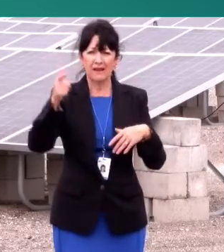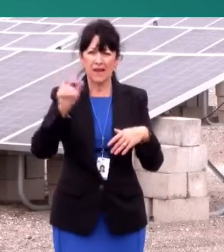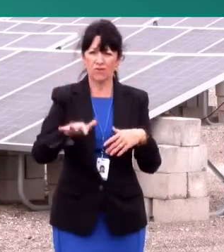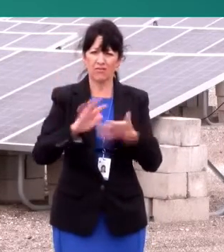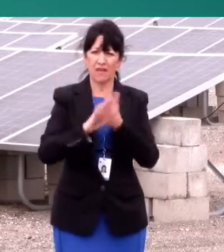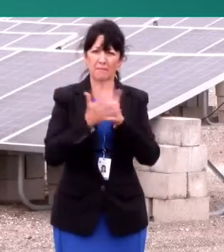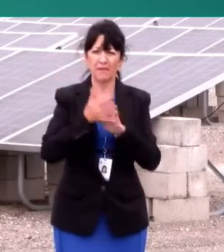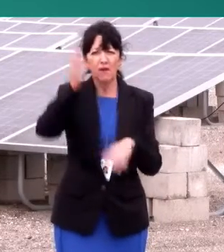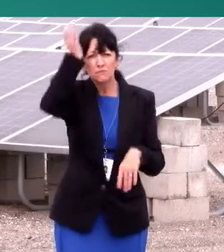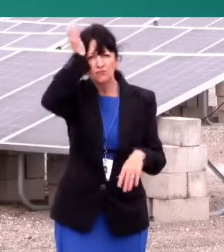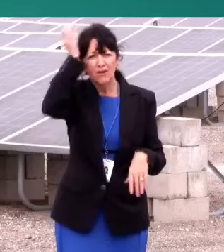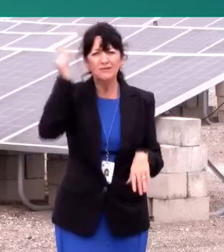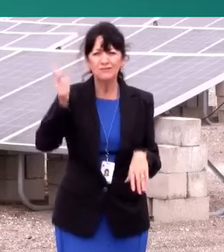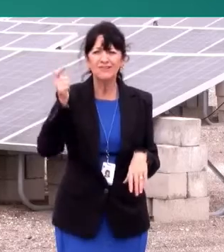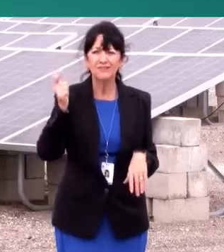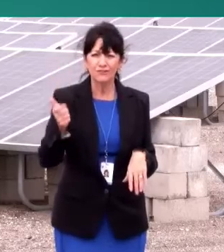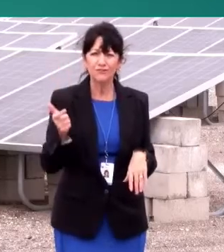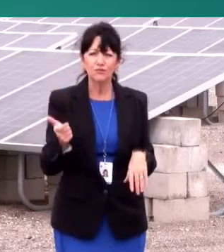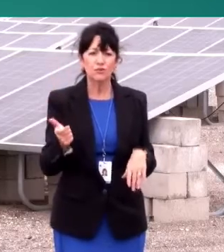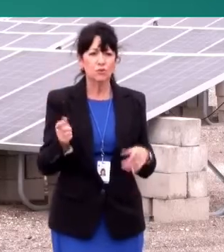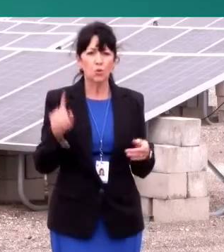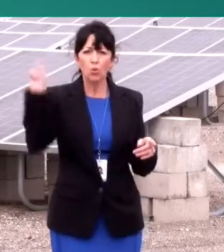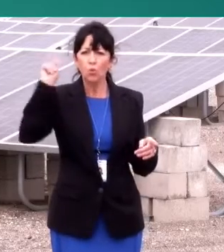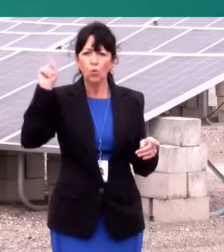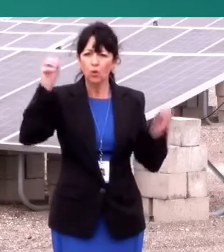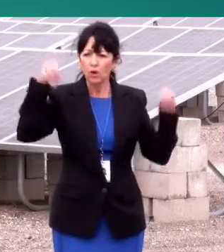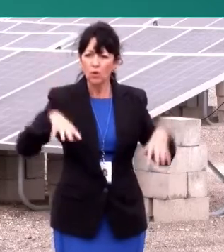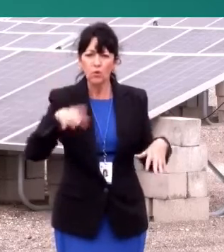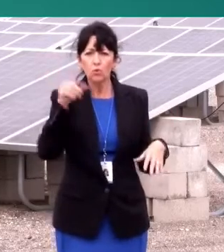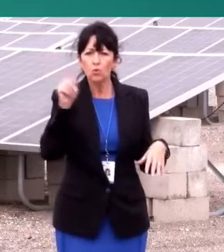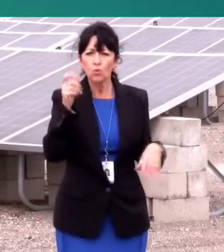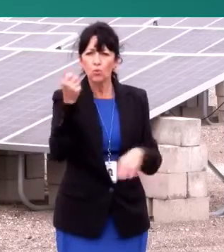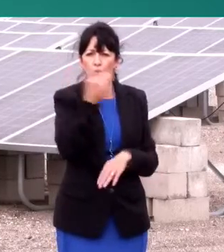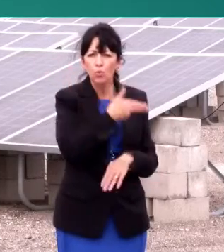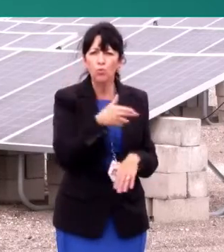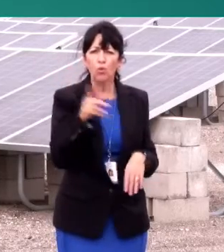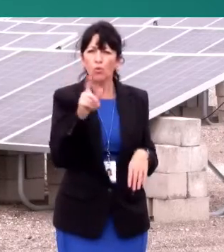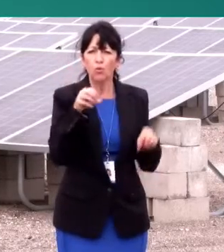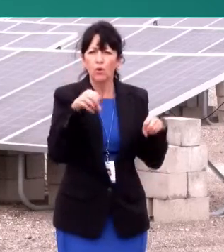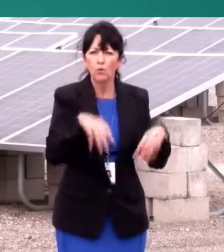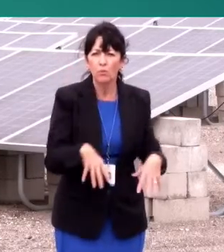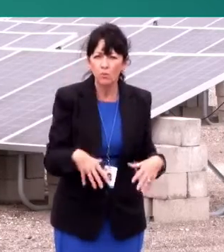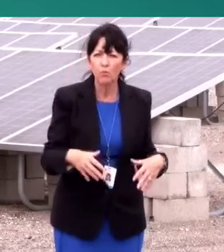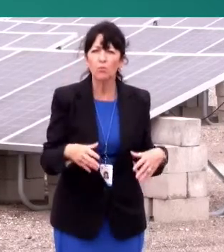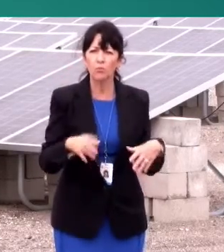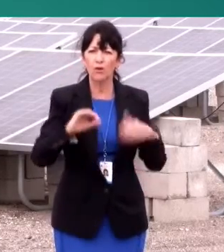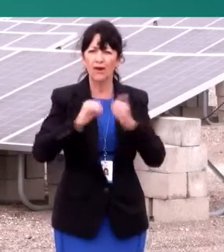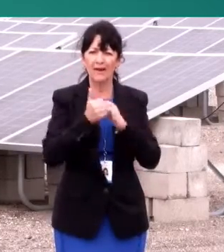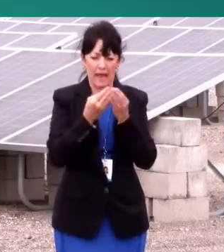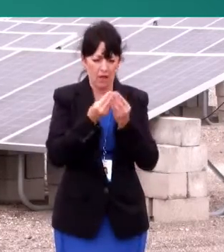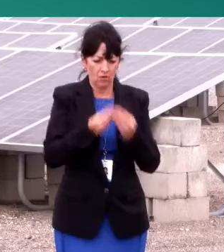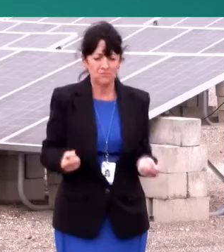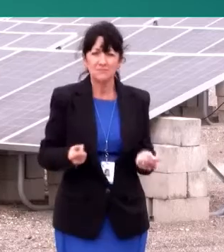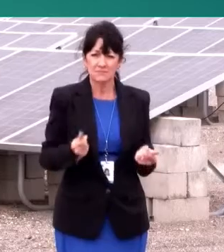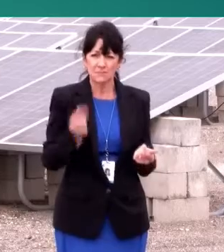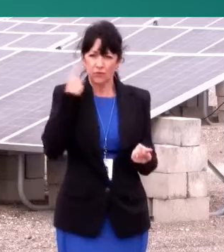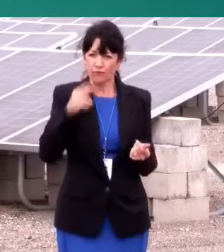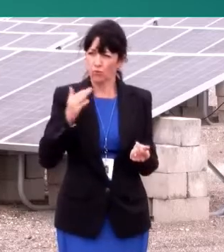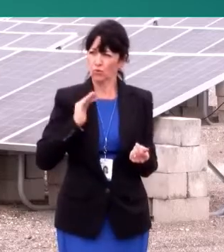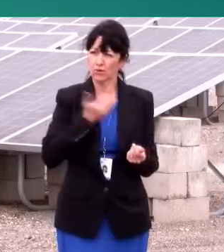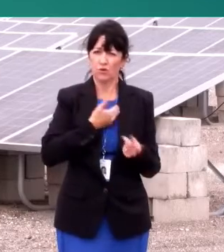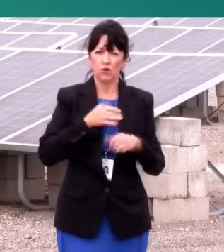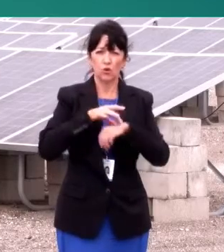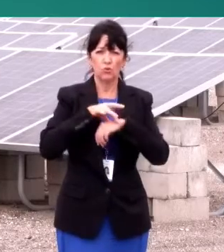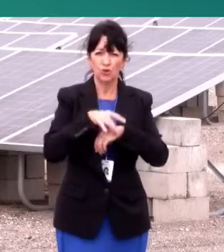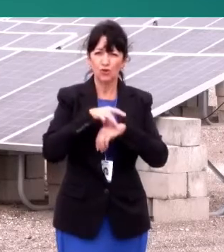be conscious of that. As we do coastal cleanups like the governor and I did last week, the amount of reports of